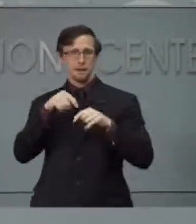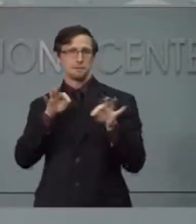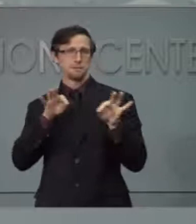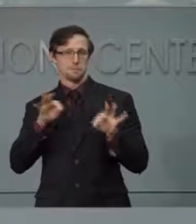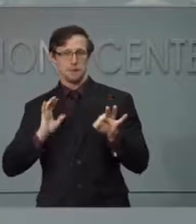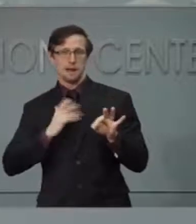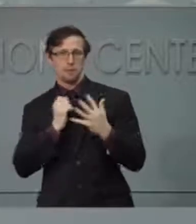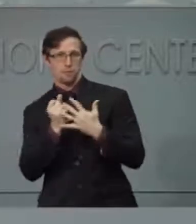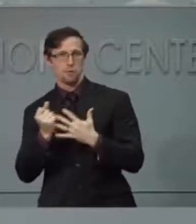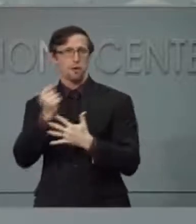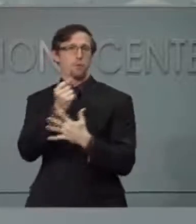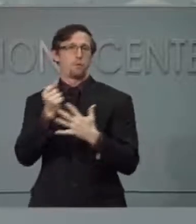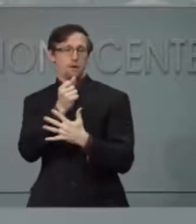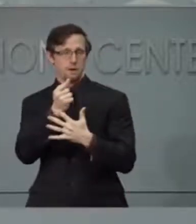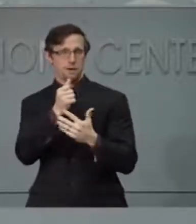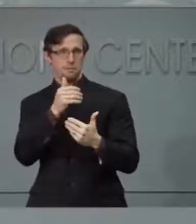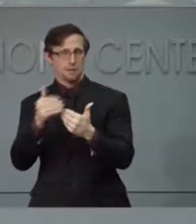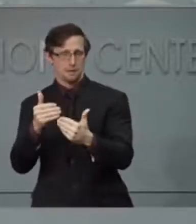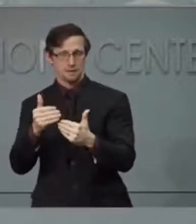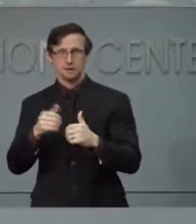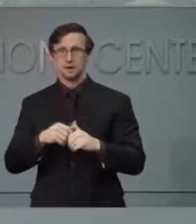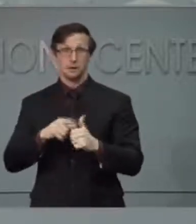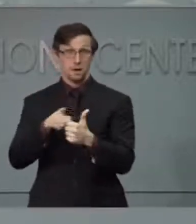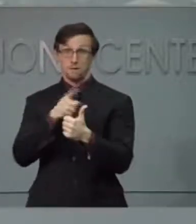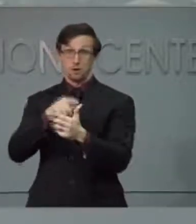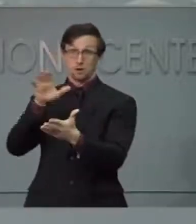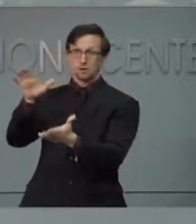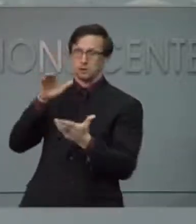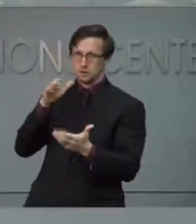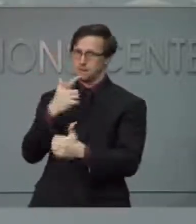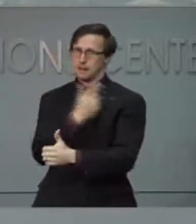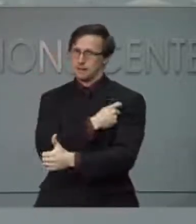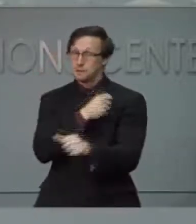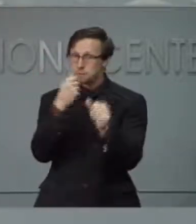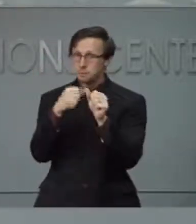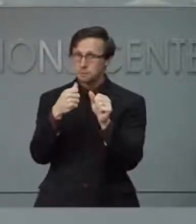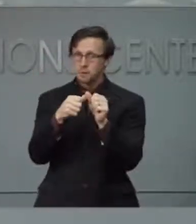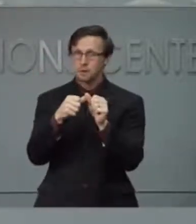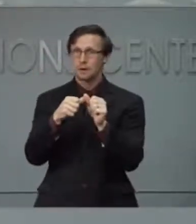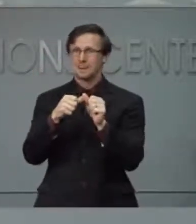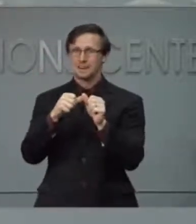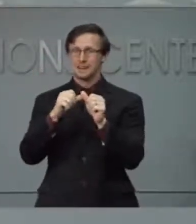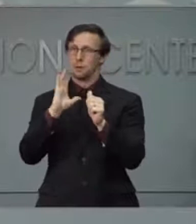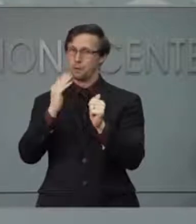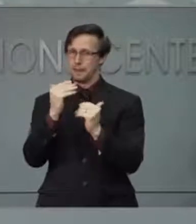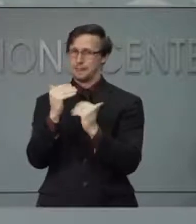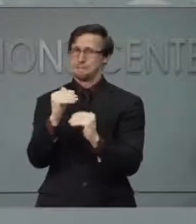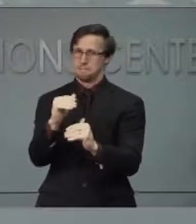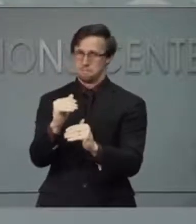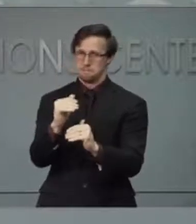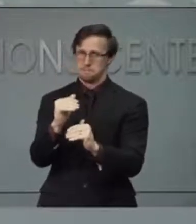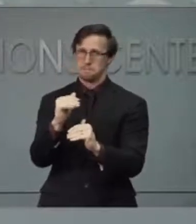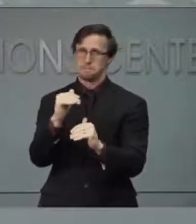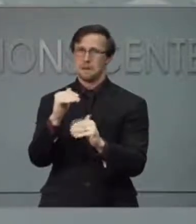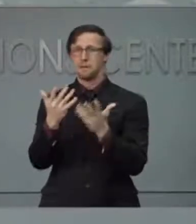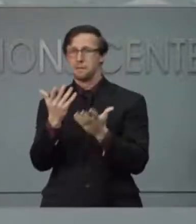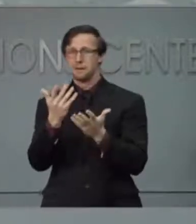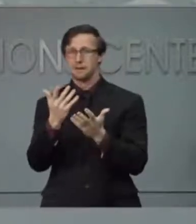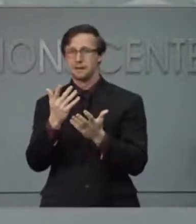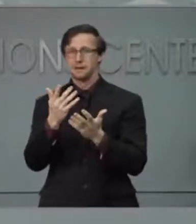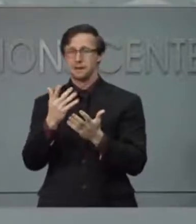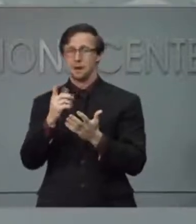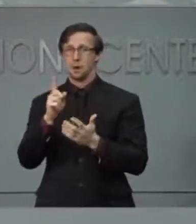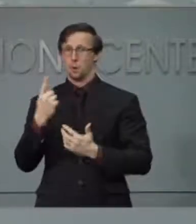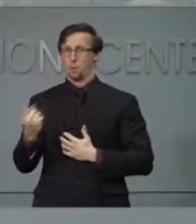of vaccine that we have at first will go. So as I mentioned, we expect that that very first week there will be one